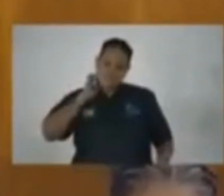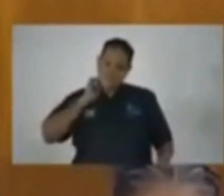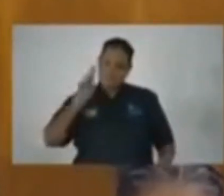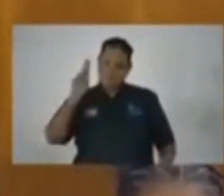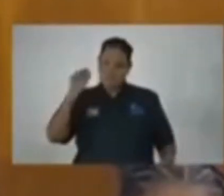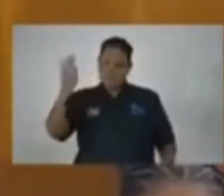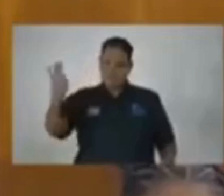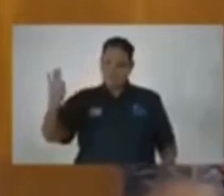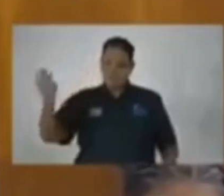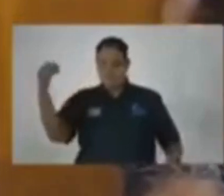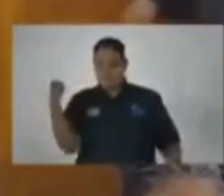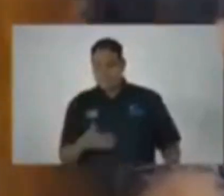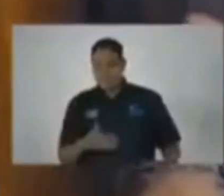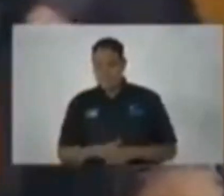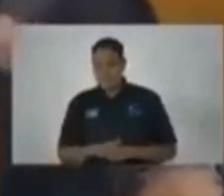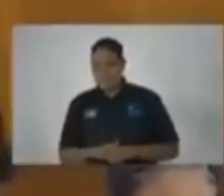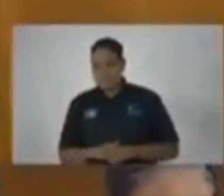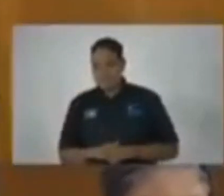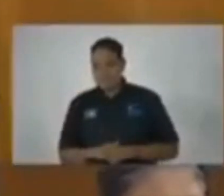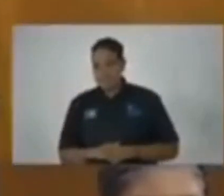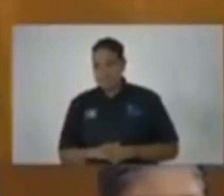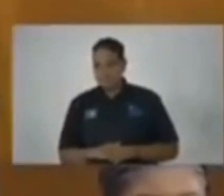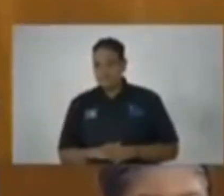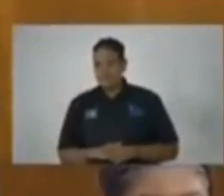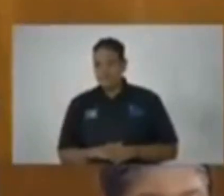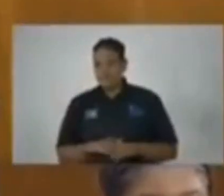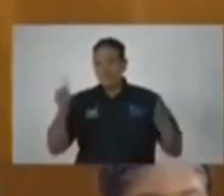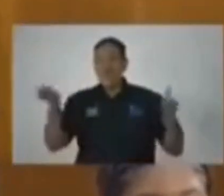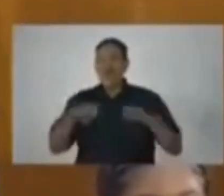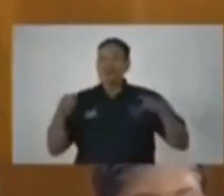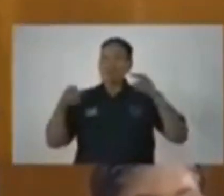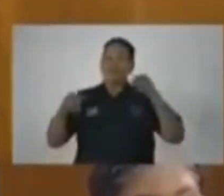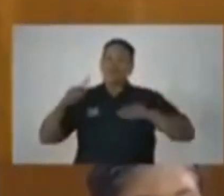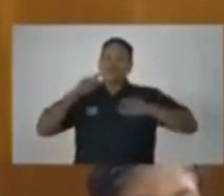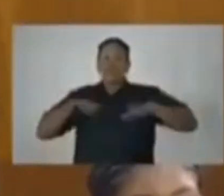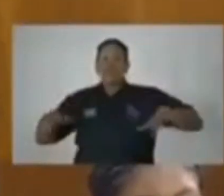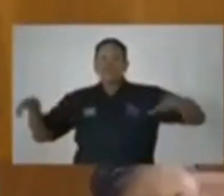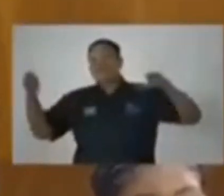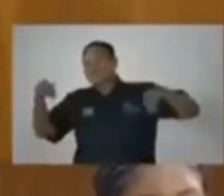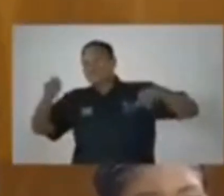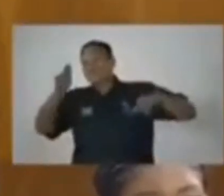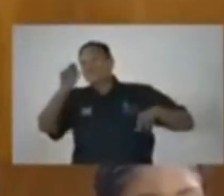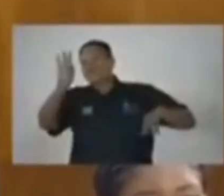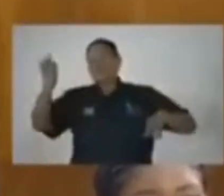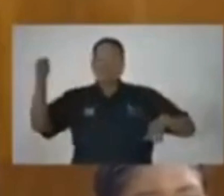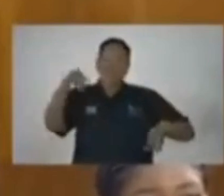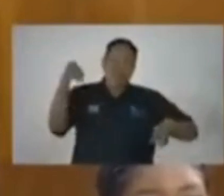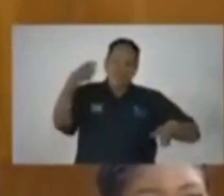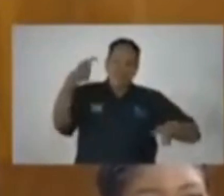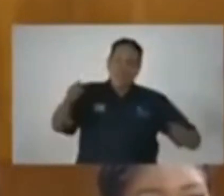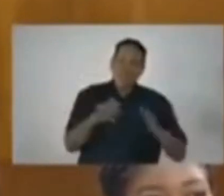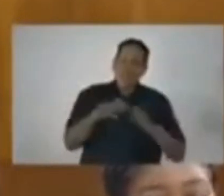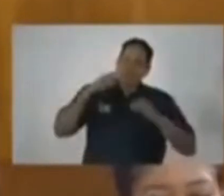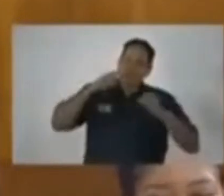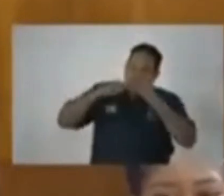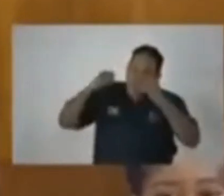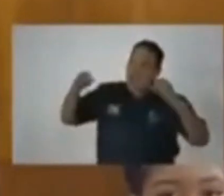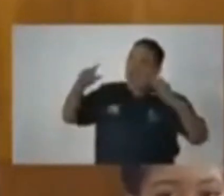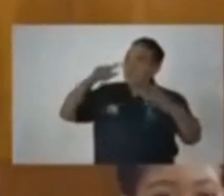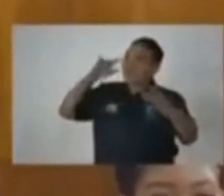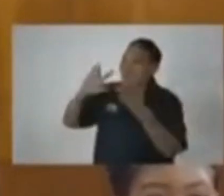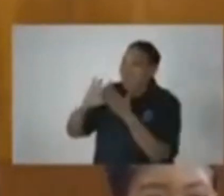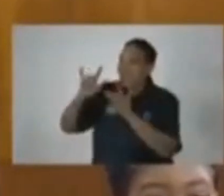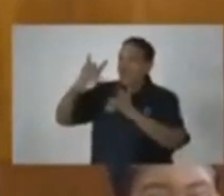Access Fund. Yes. All of the spending for children to get access on the wireless, and that